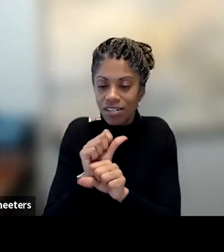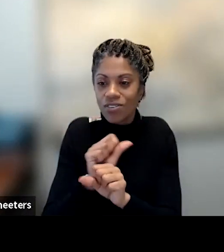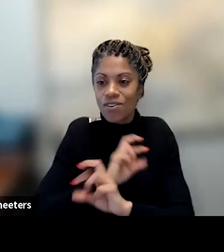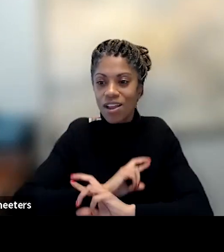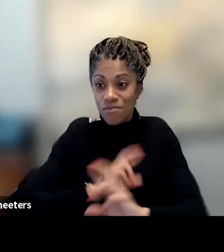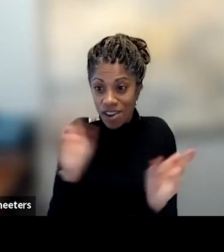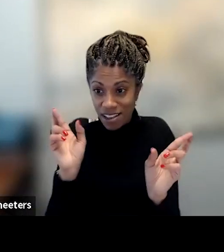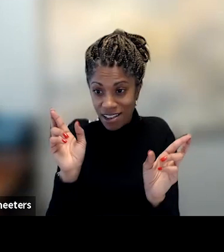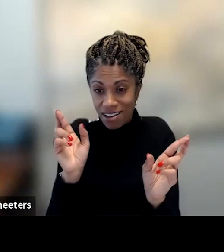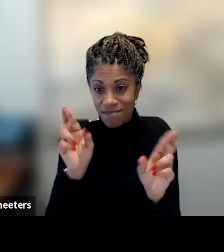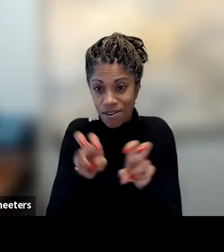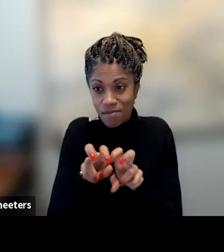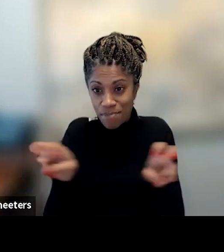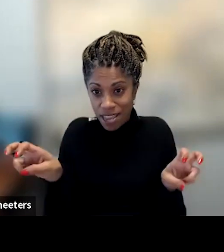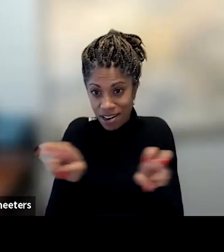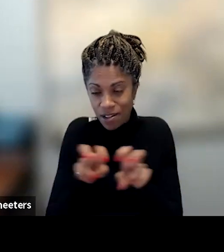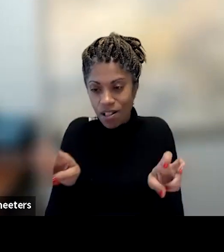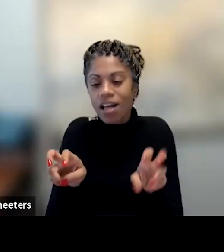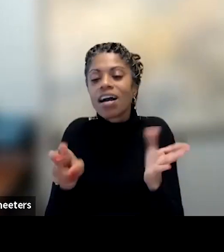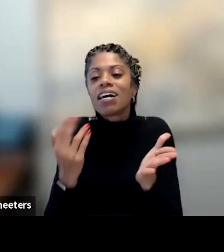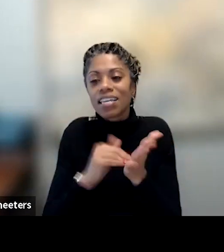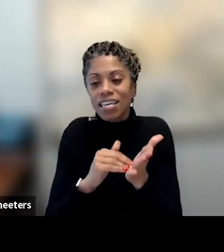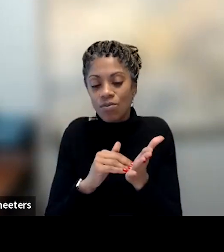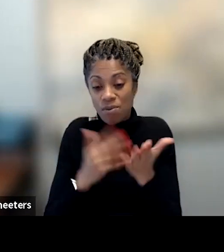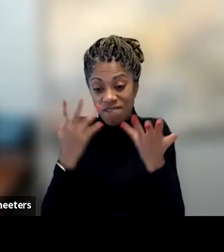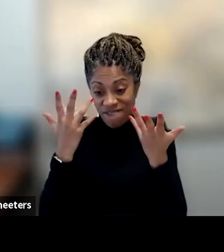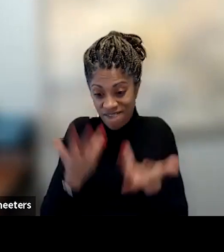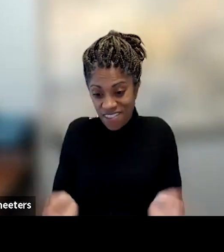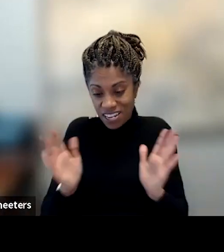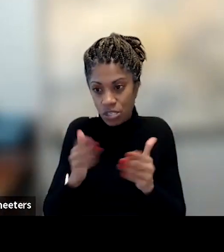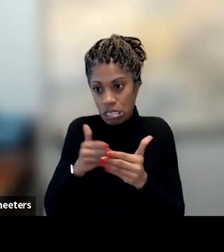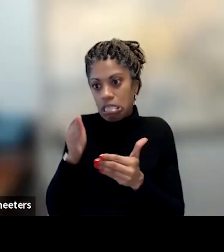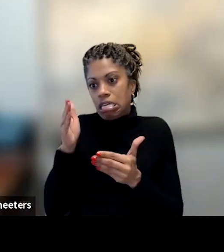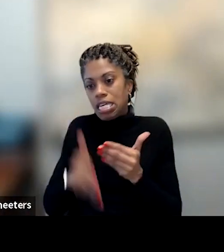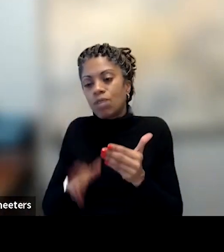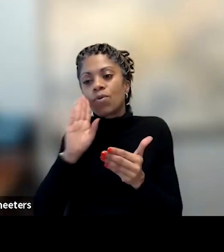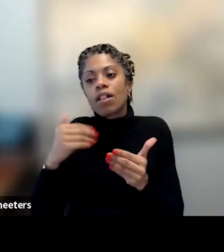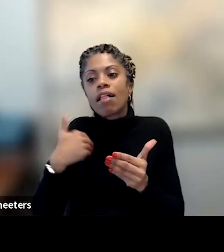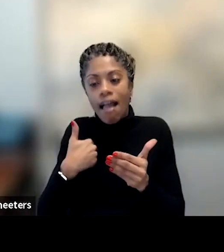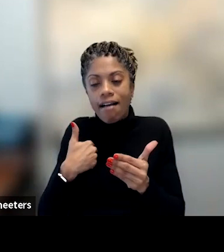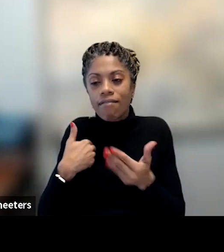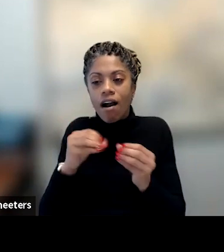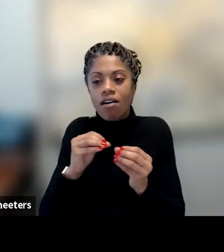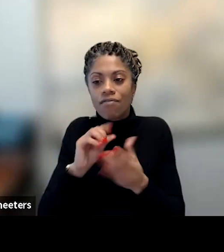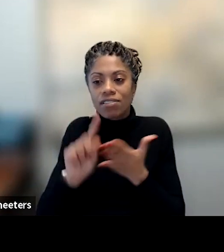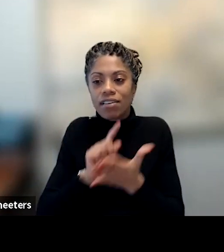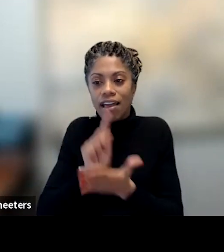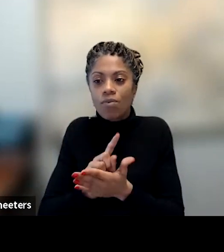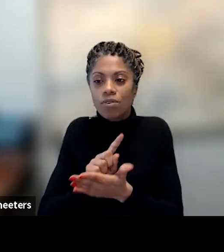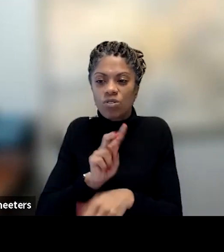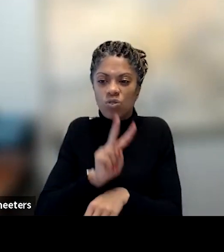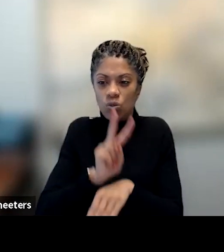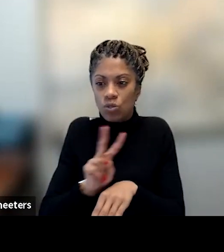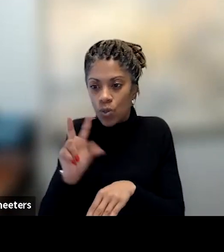panel. We're going to do some office hours. If you have questions or stay to the very end, we can take really specific questions. There's lots more that we've